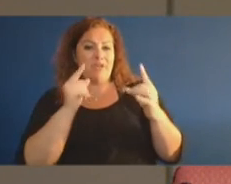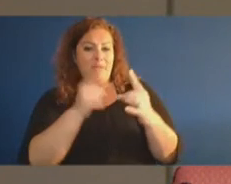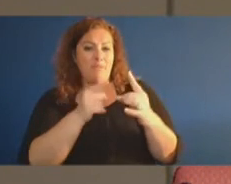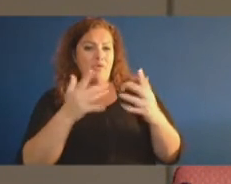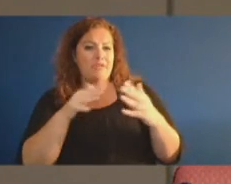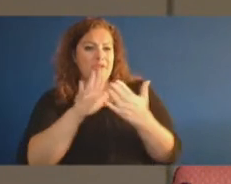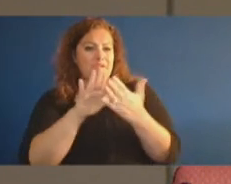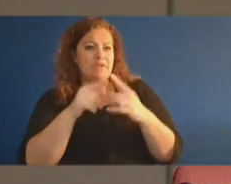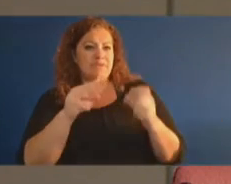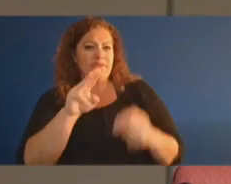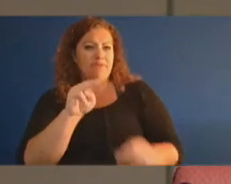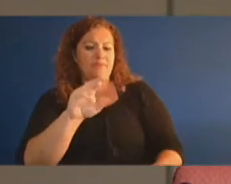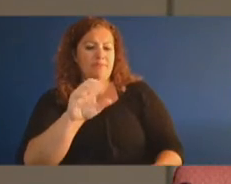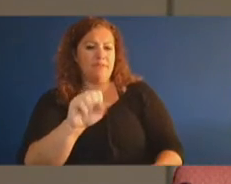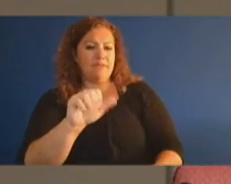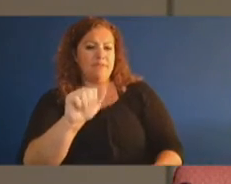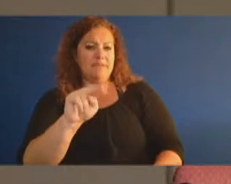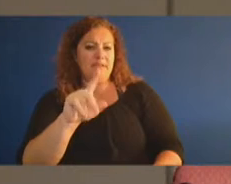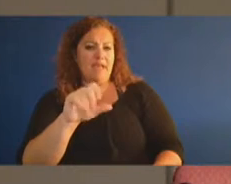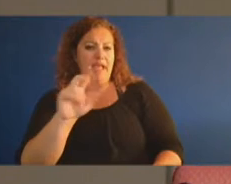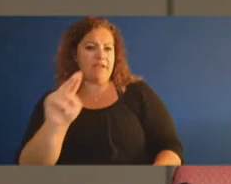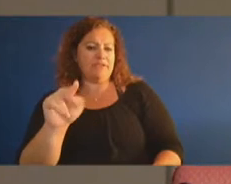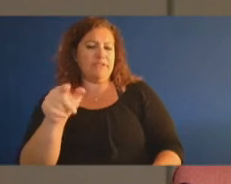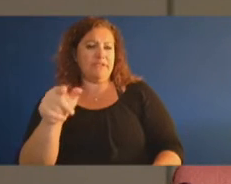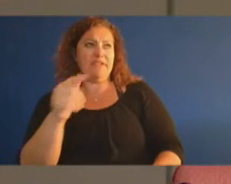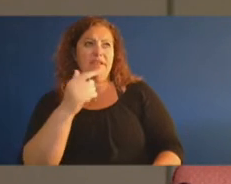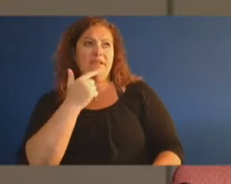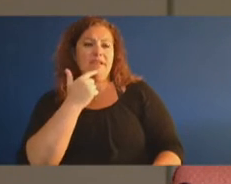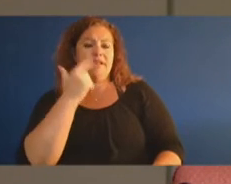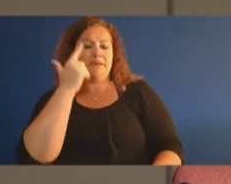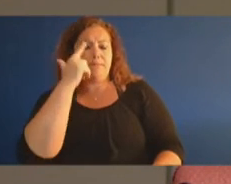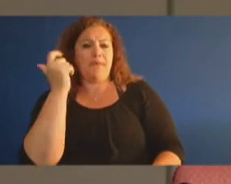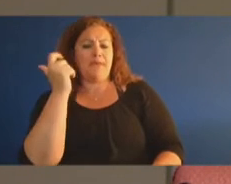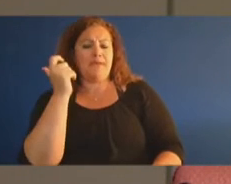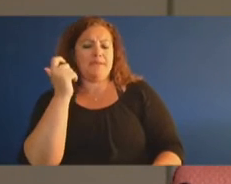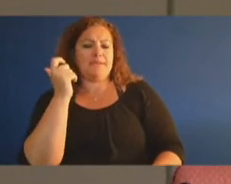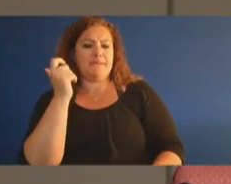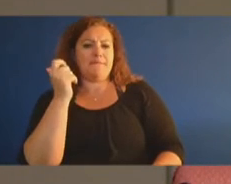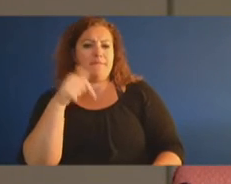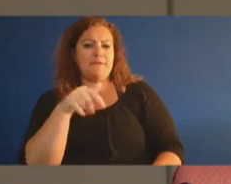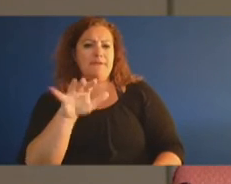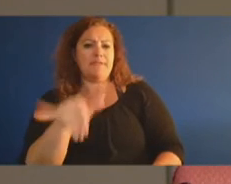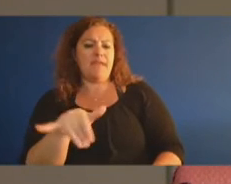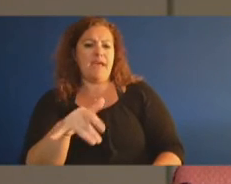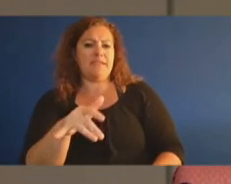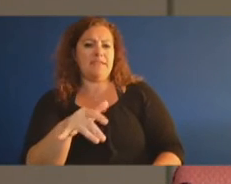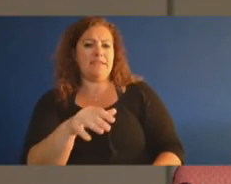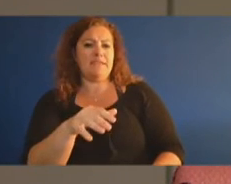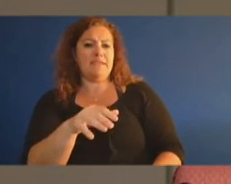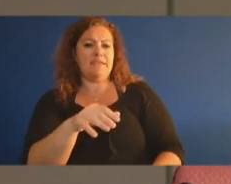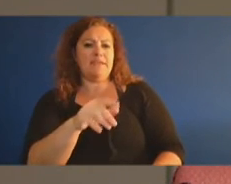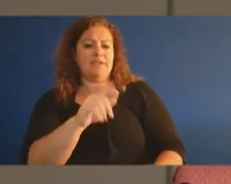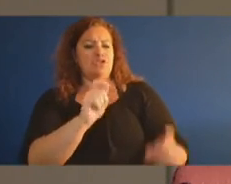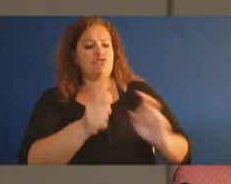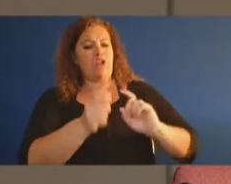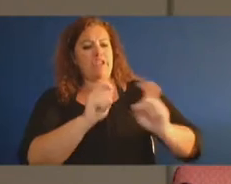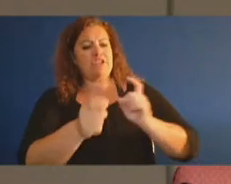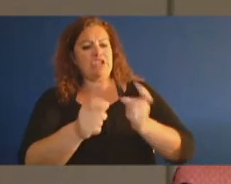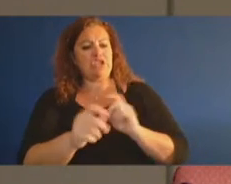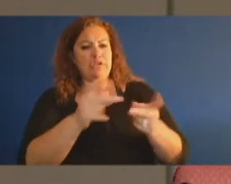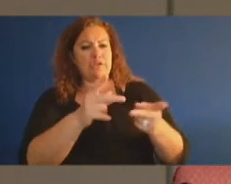Miss Anderson where we got because of this um transitional space we got to be very